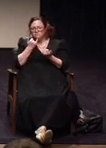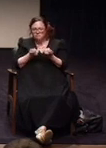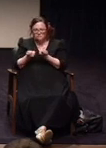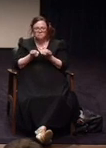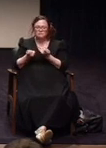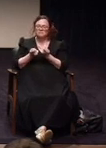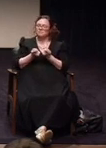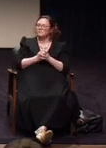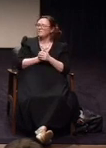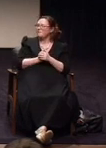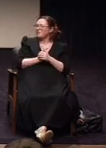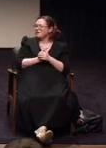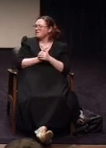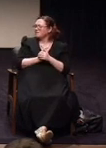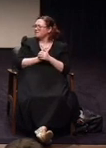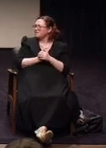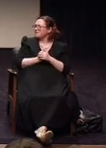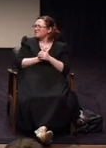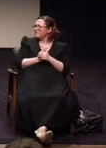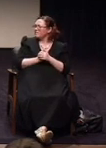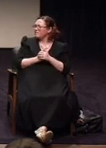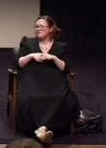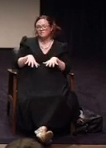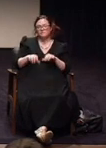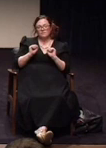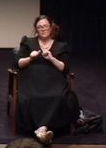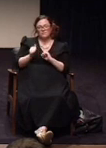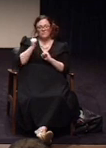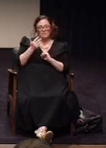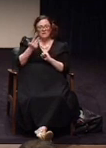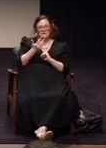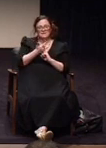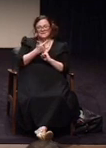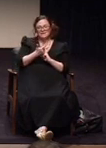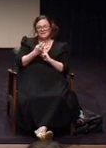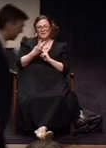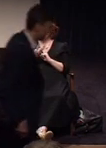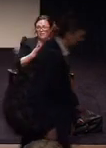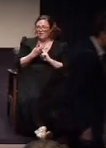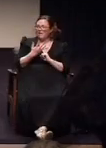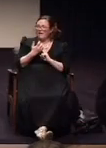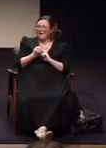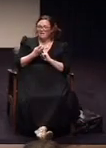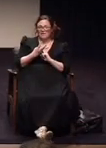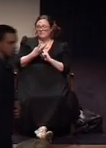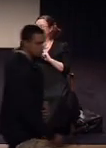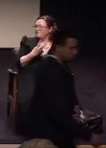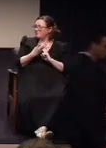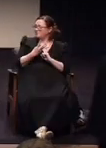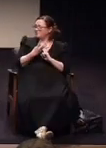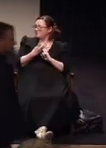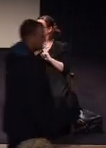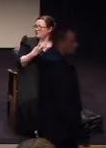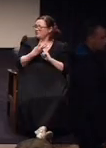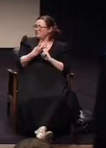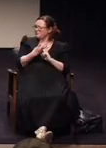112 calls. And we started in 1973, so we have about 50 years of experience. The first PSAP